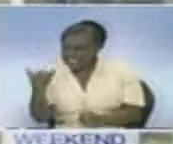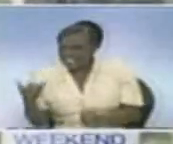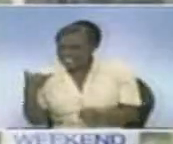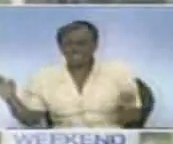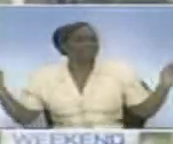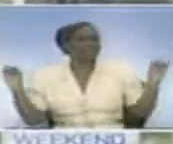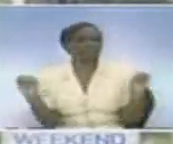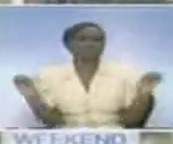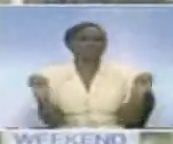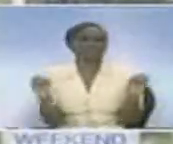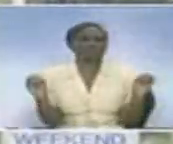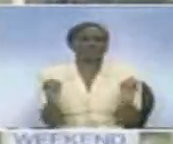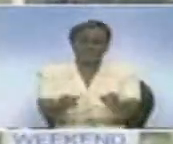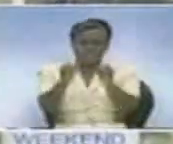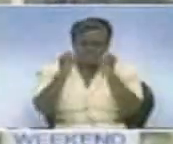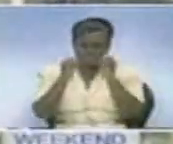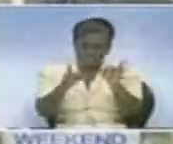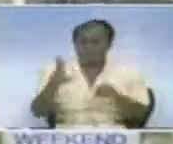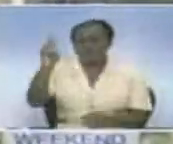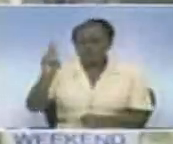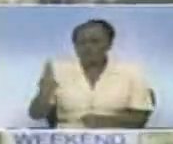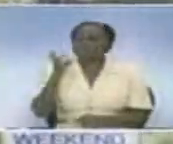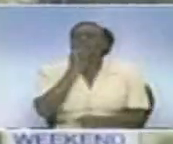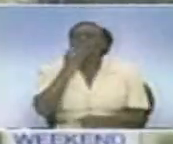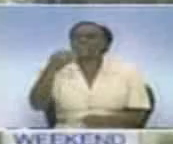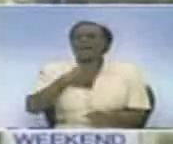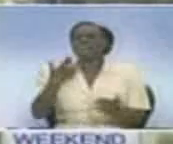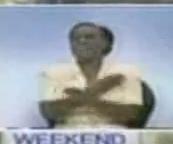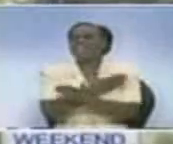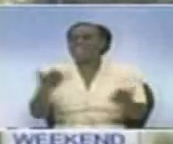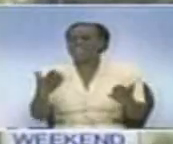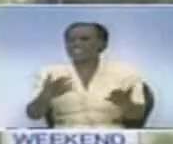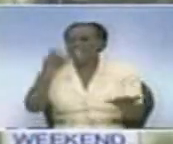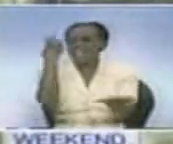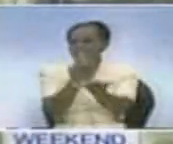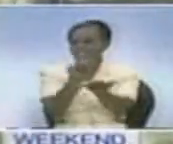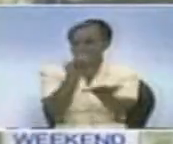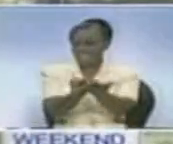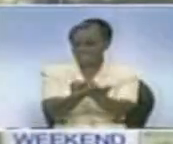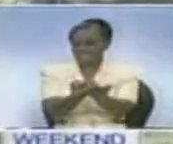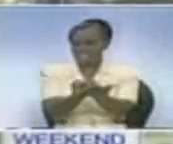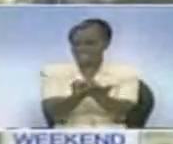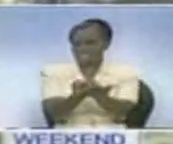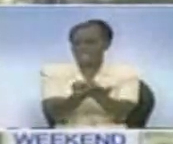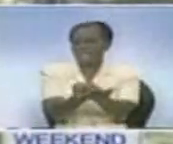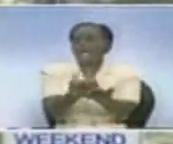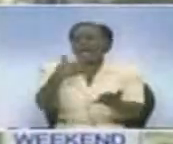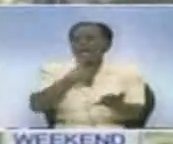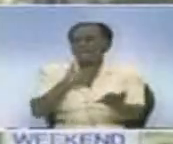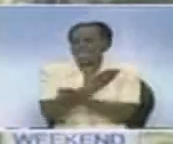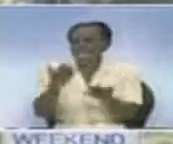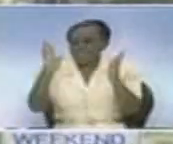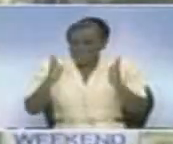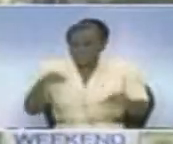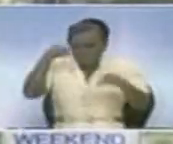children. If Uhuru Kenyatta has any evidence ya kwamba there is anybody in